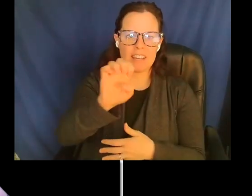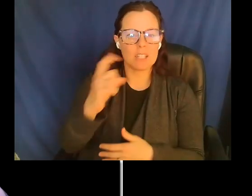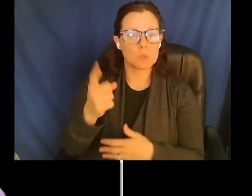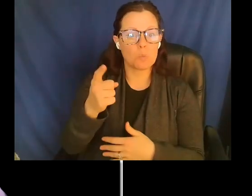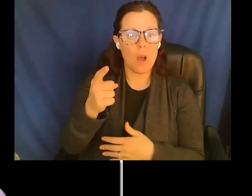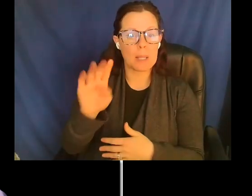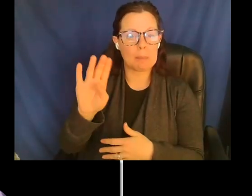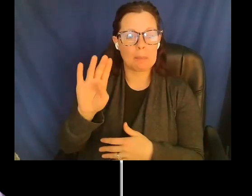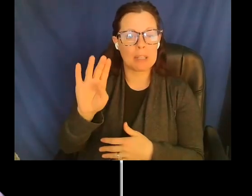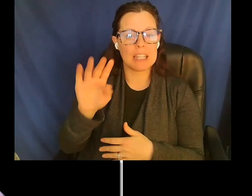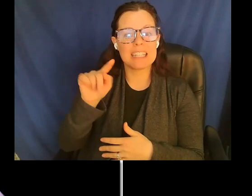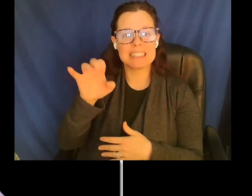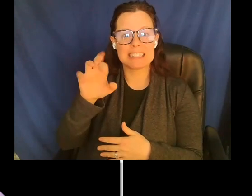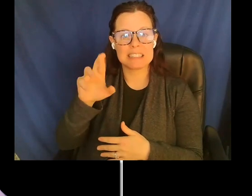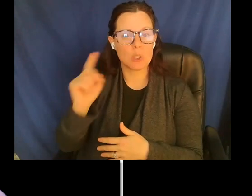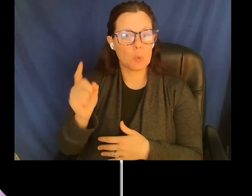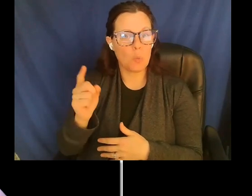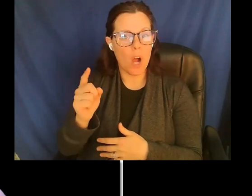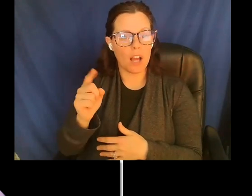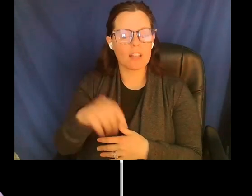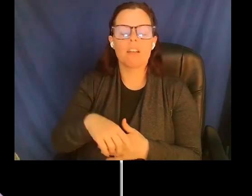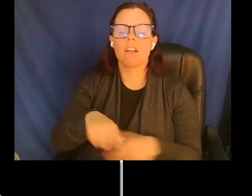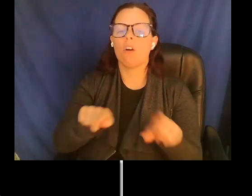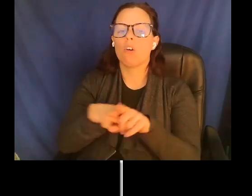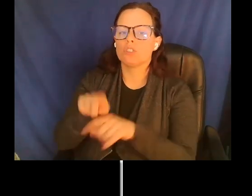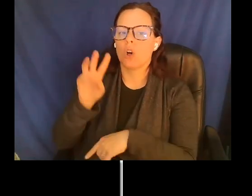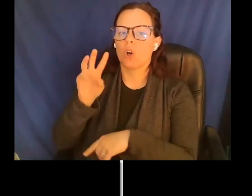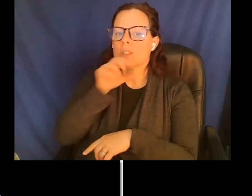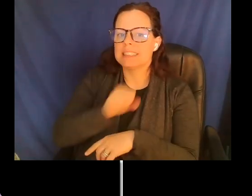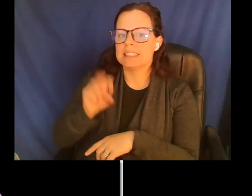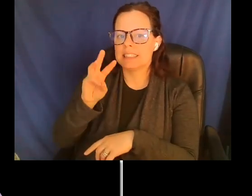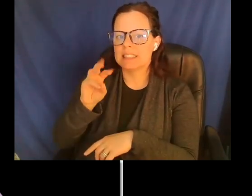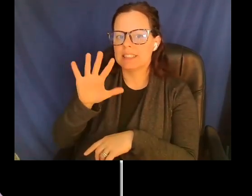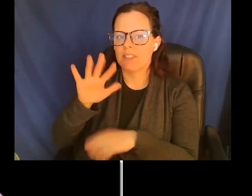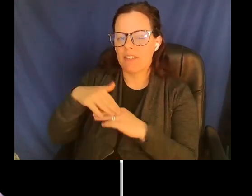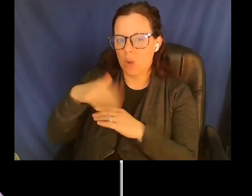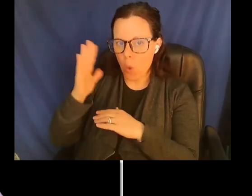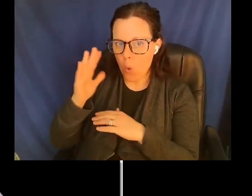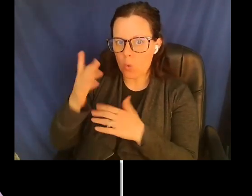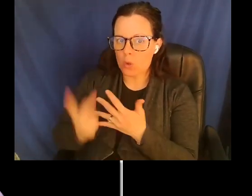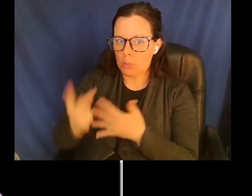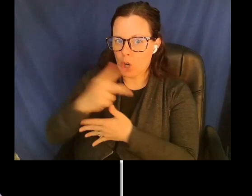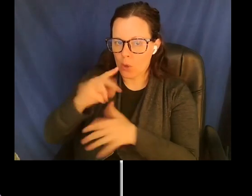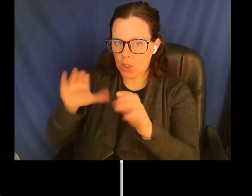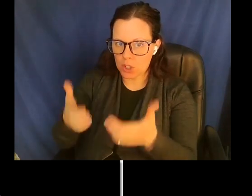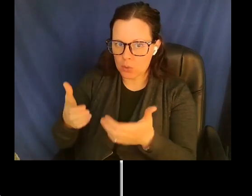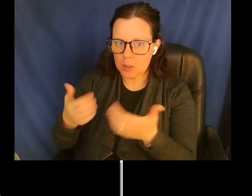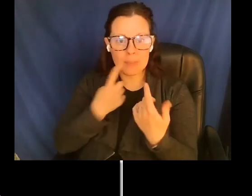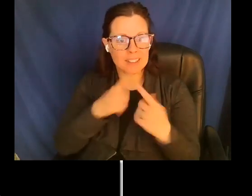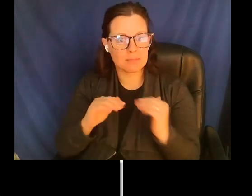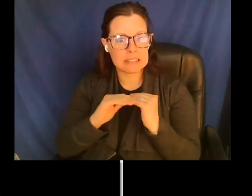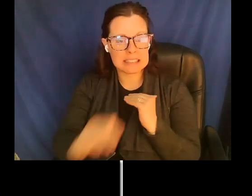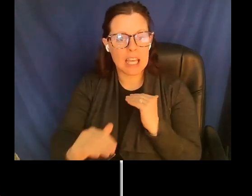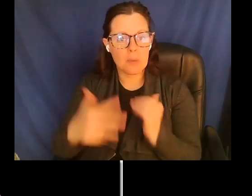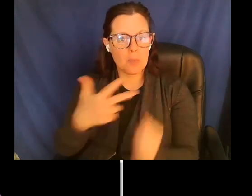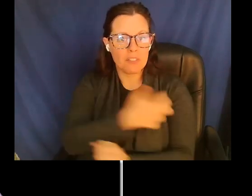1B, Tier 1, as well as the 65 and older priority group. The announcement of a stable vaccine supply